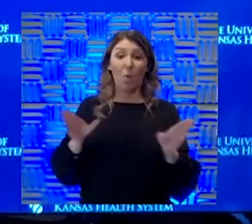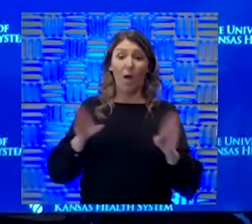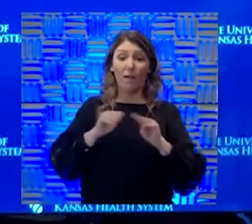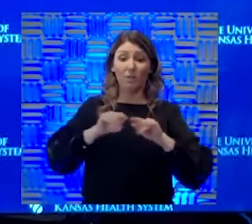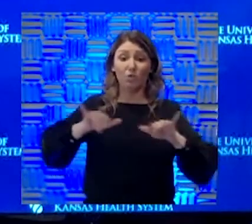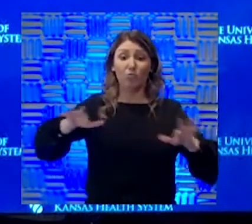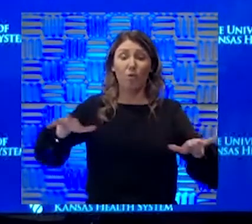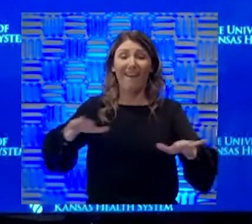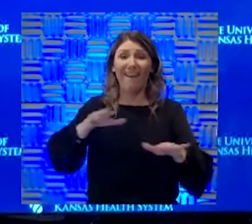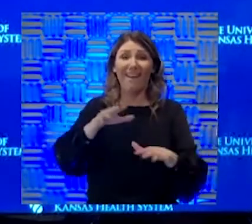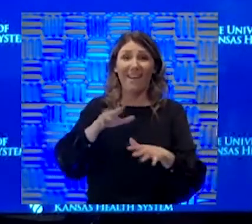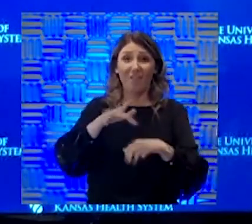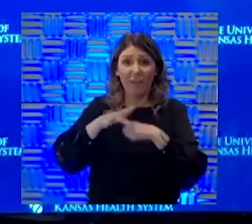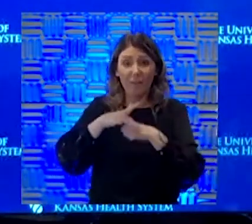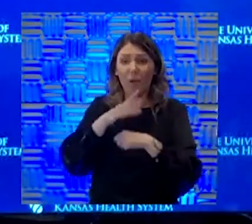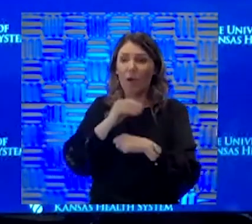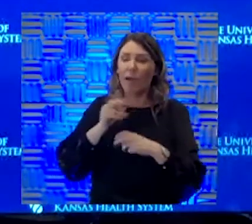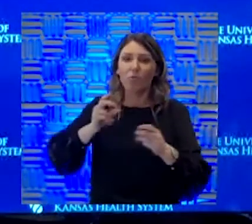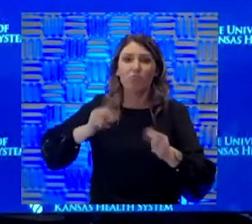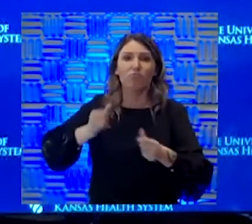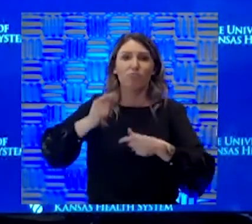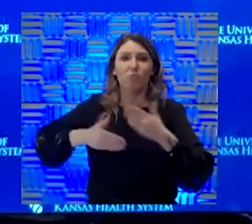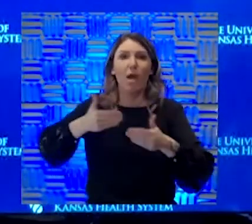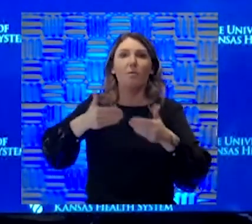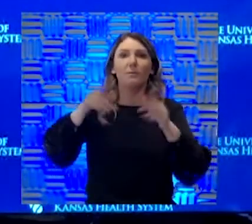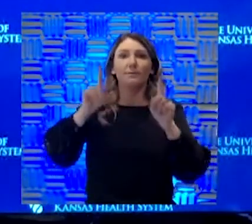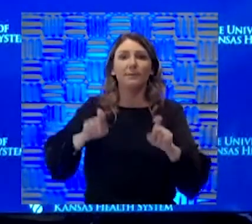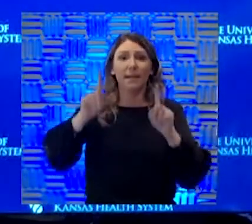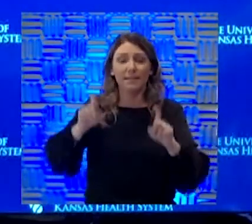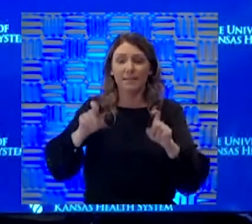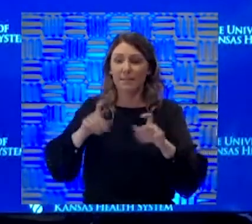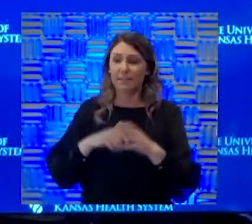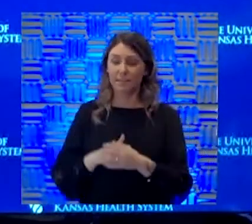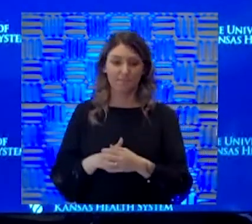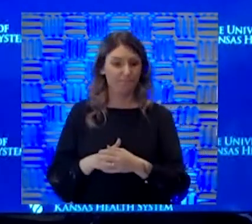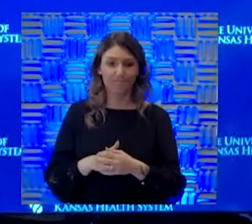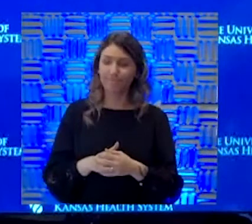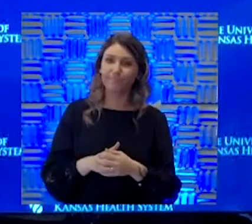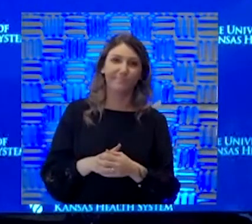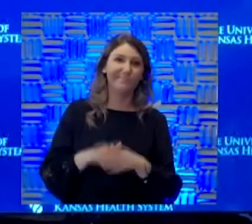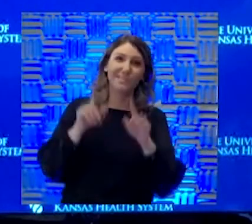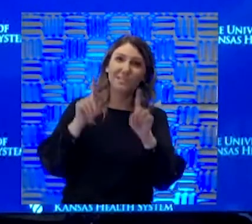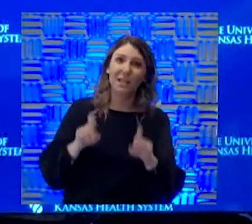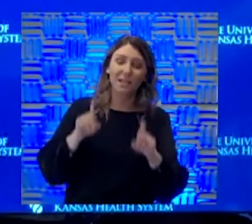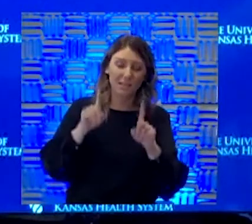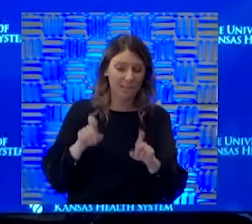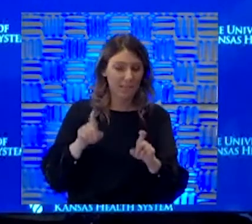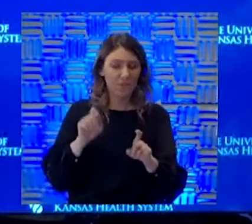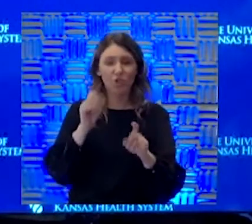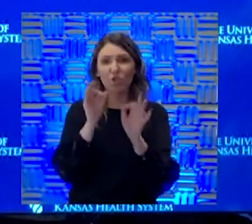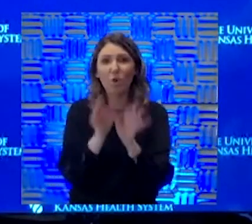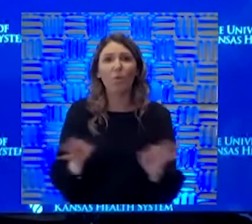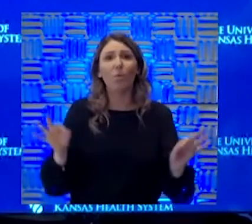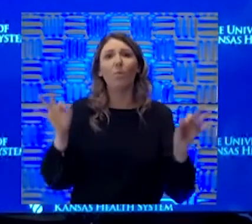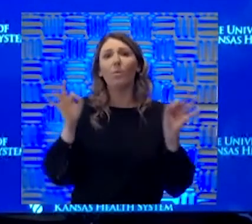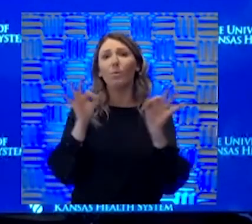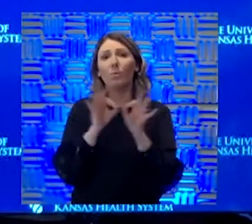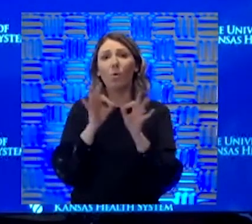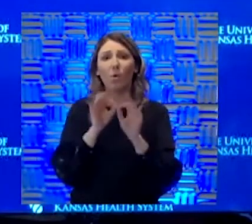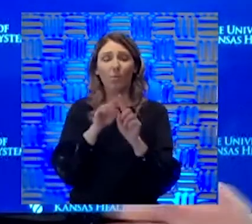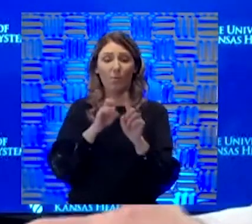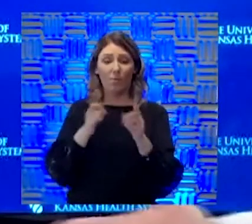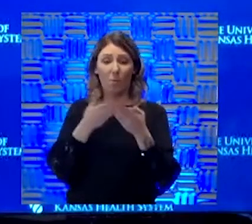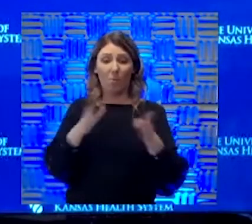rapid testing. So I will continue to beat that drum. Testing is incredibly important from a public